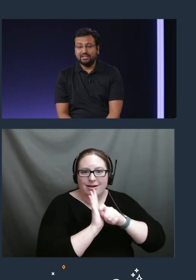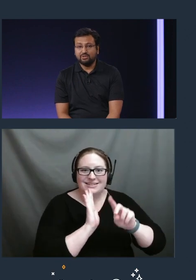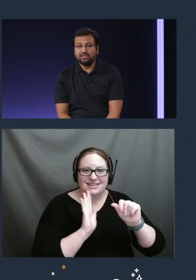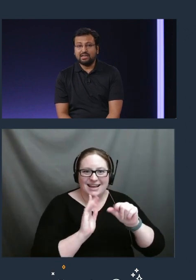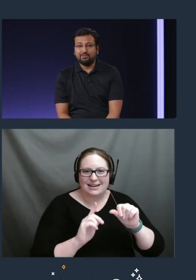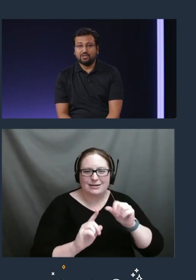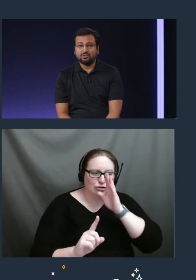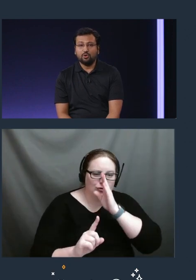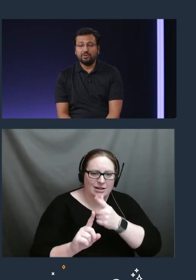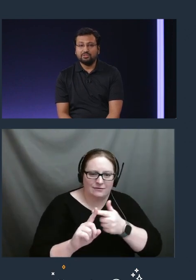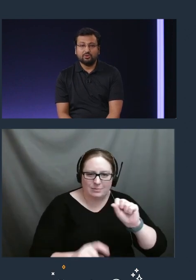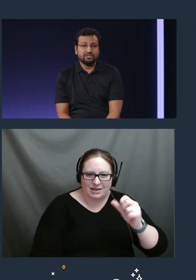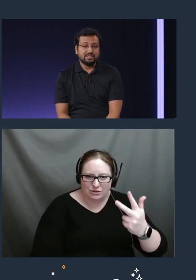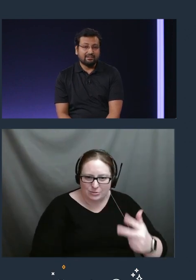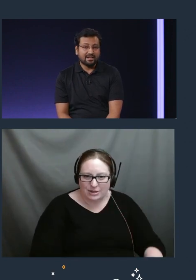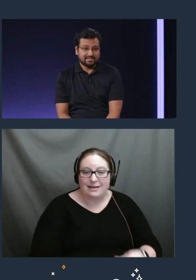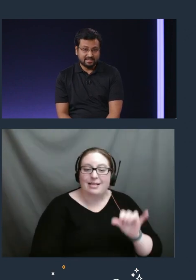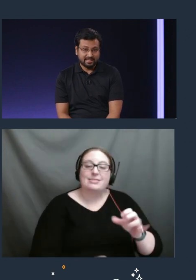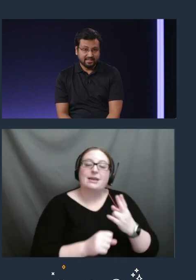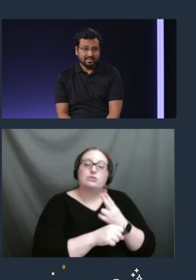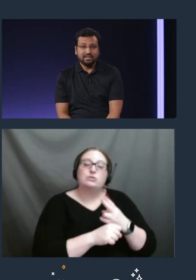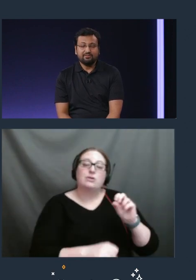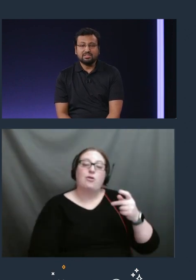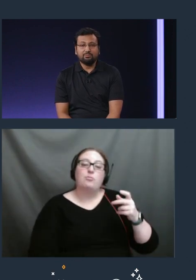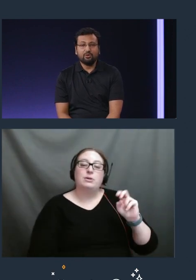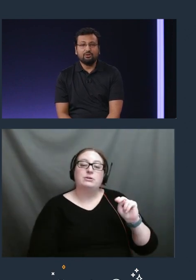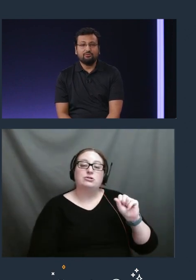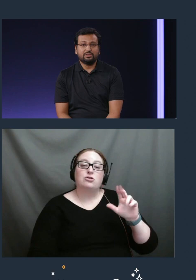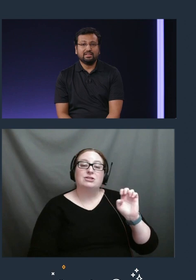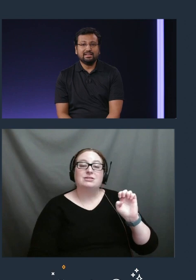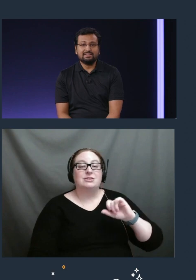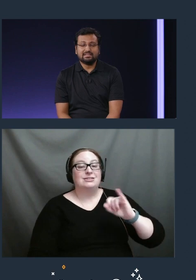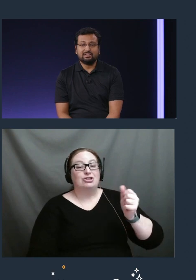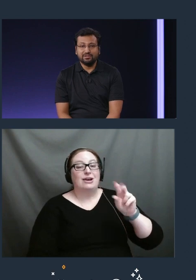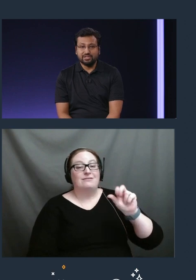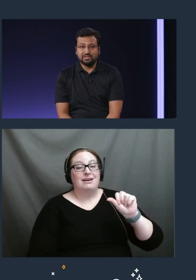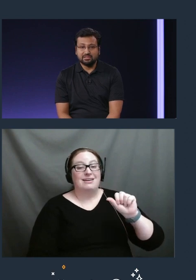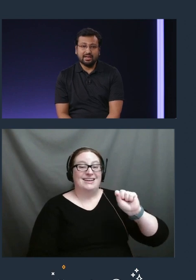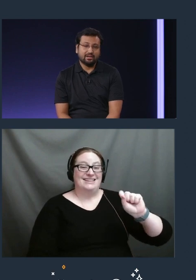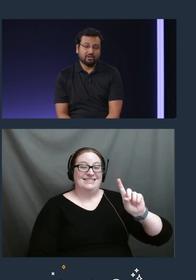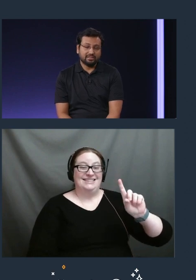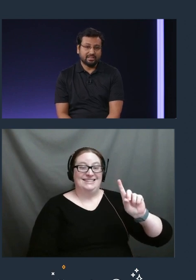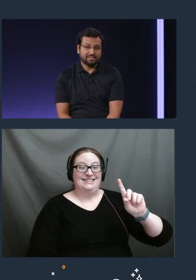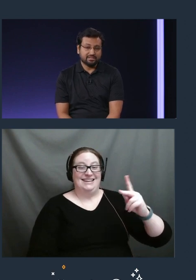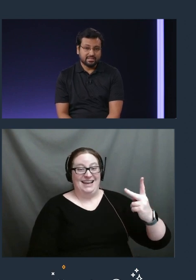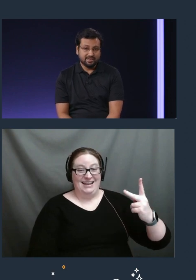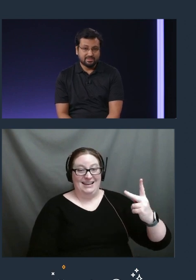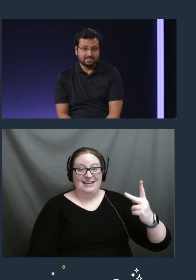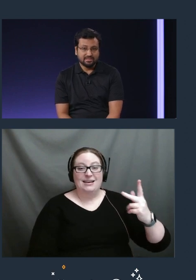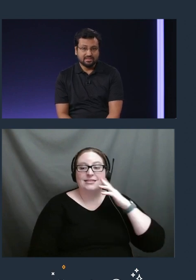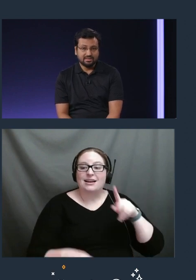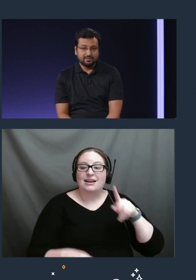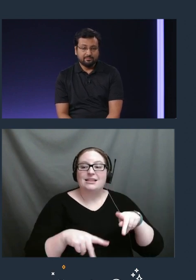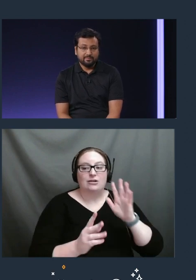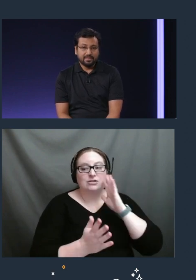S3A client uses Amazon's open source Java SDK with support for the latest S3 features and authentication